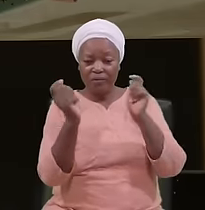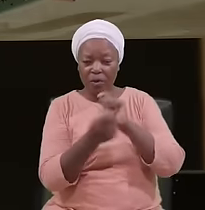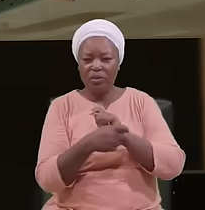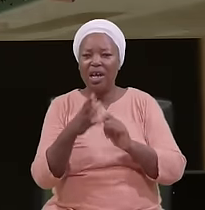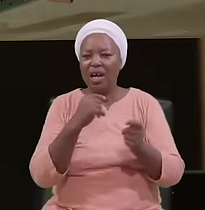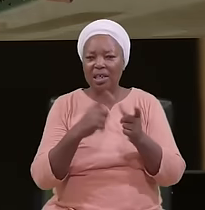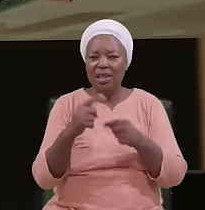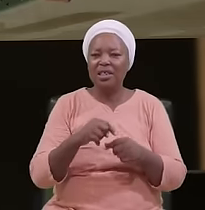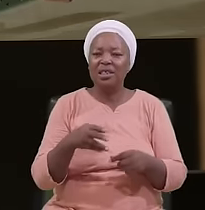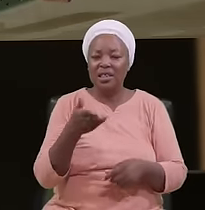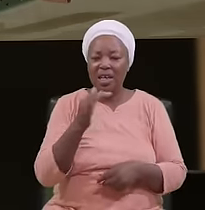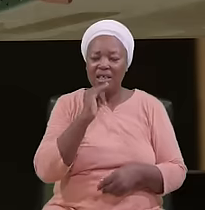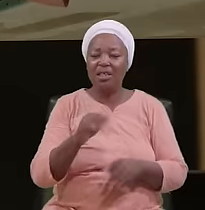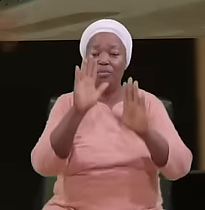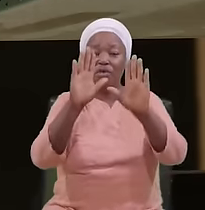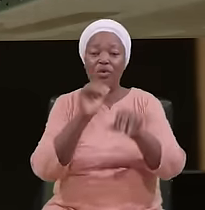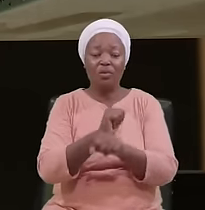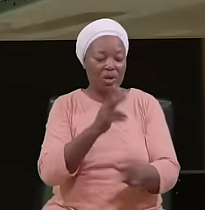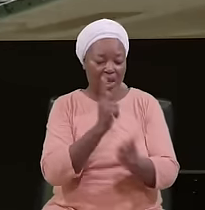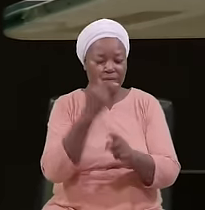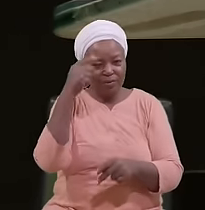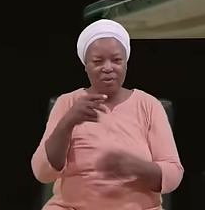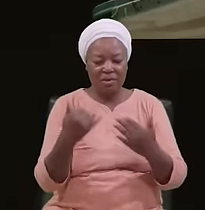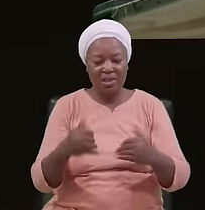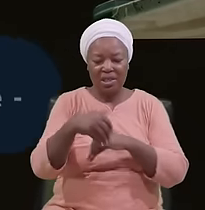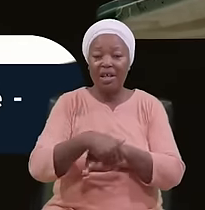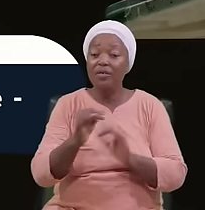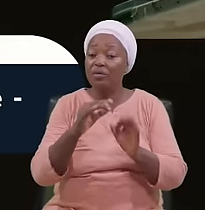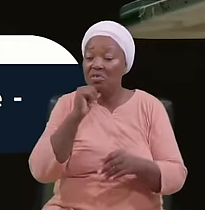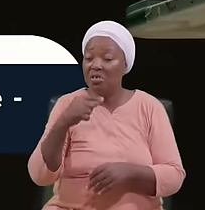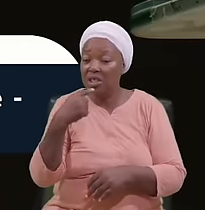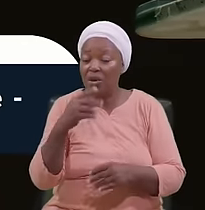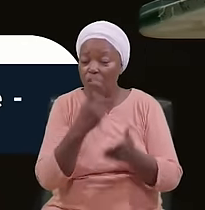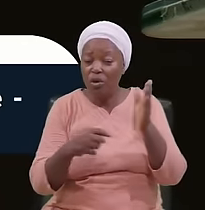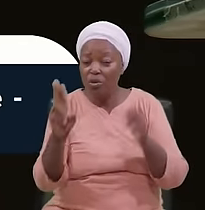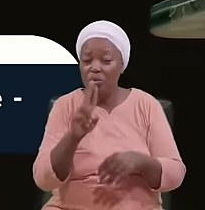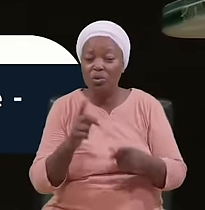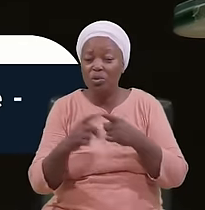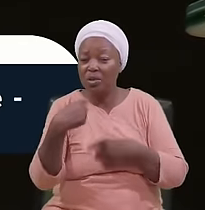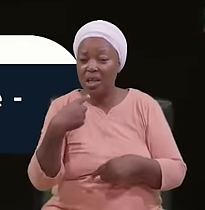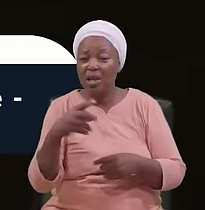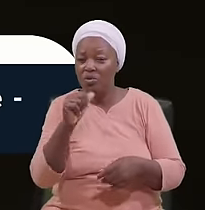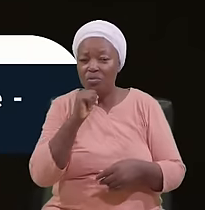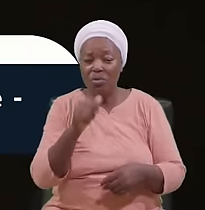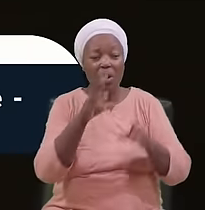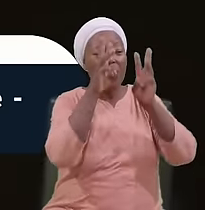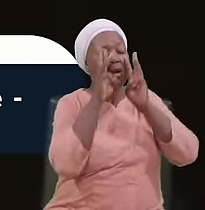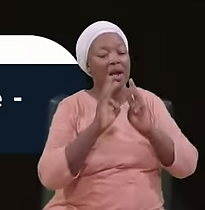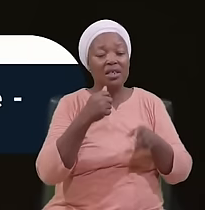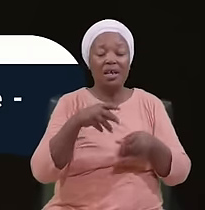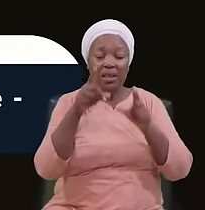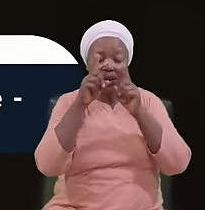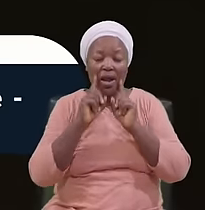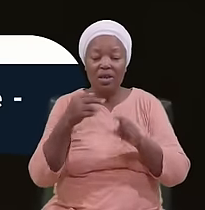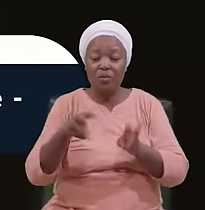a miracle reserved for you tonight. If you will not say what you used to say, you'll not cry the way you used to